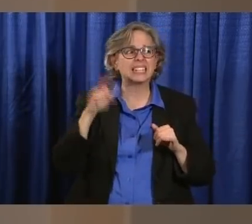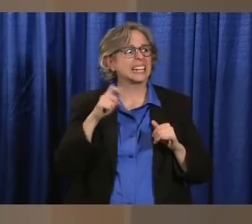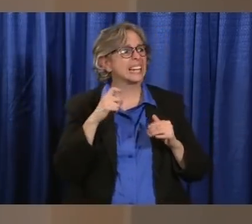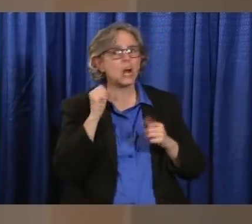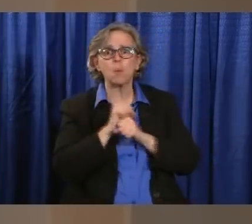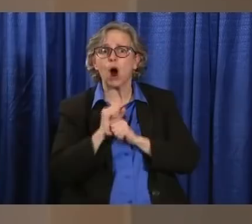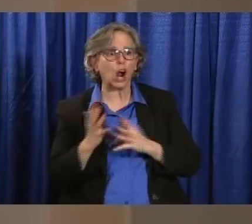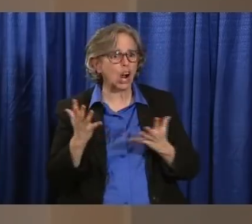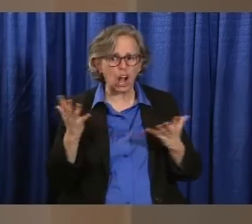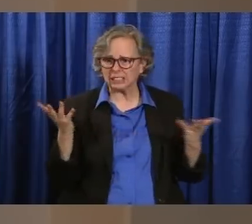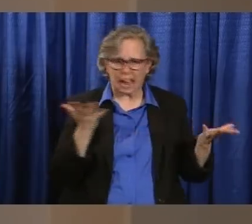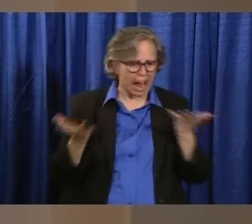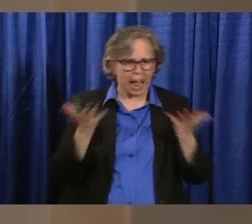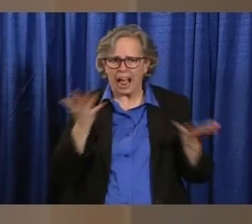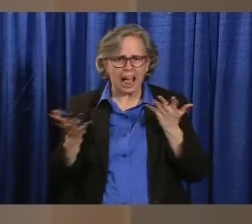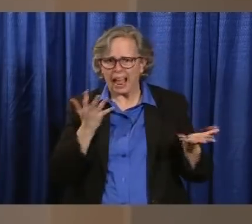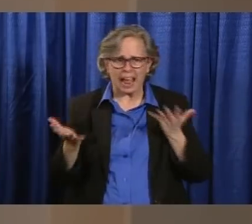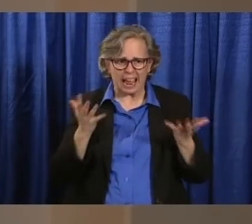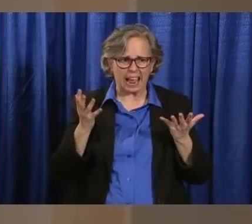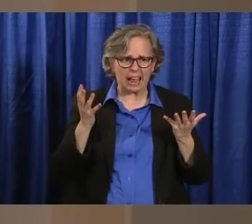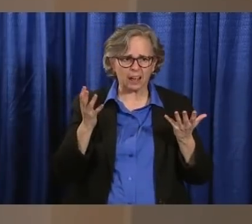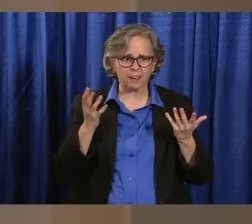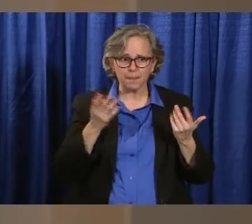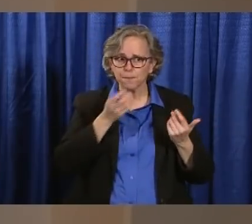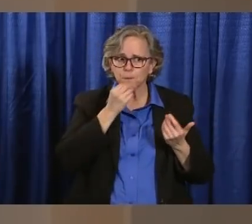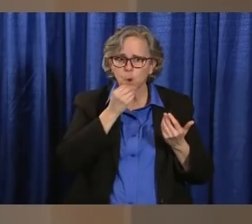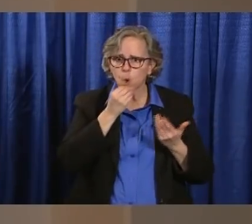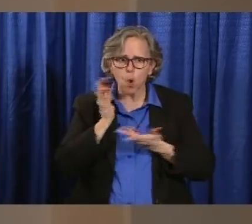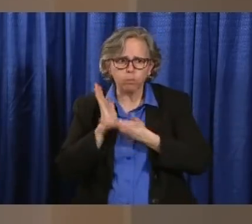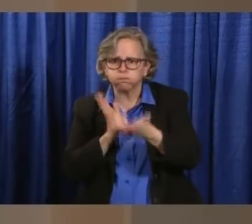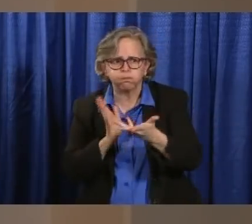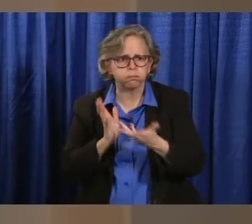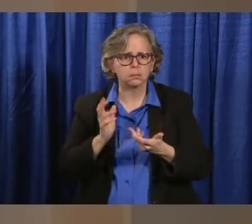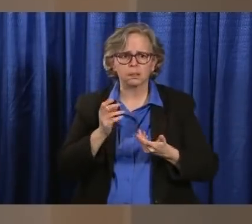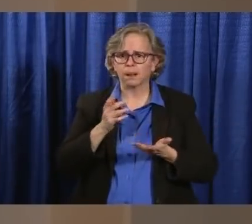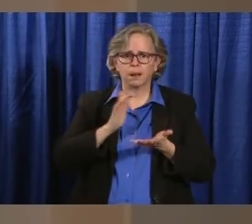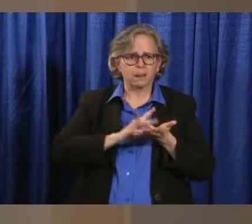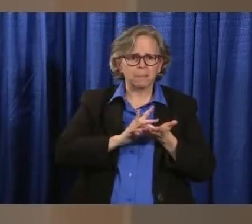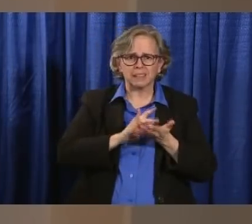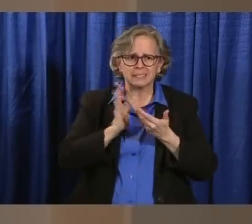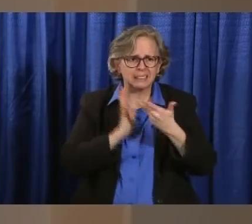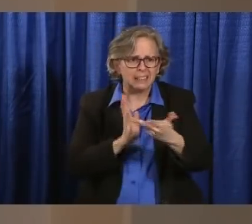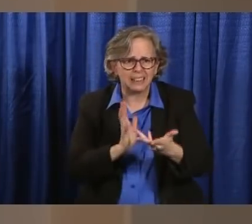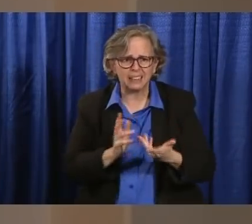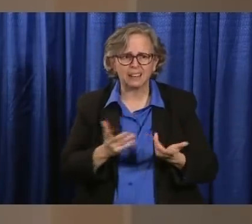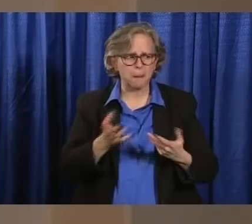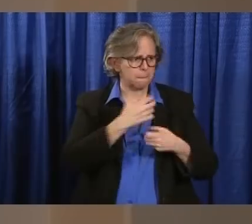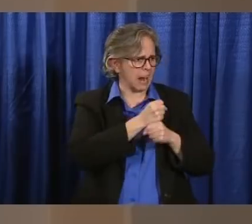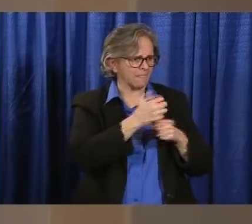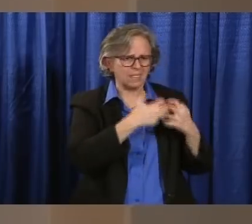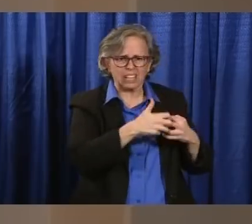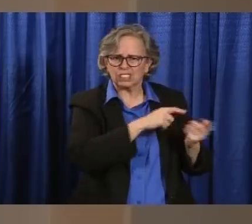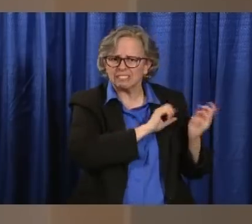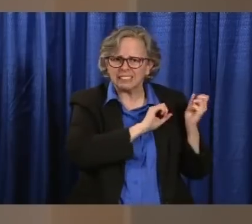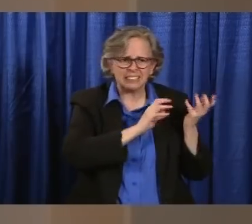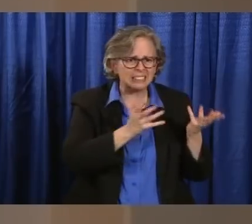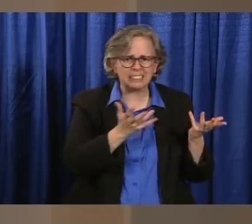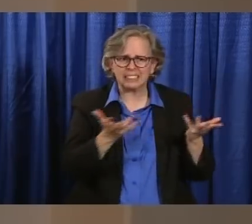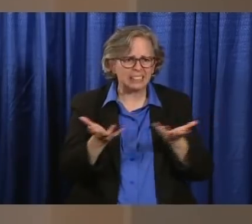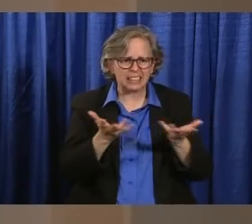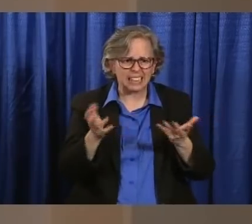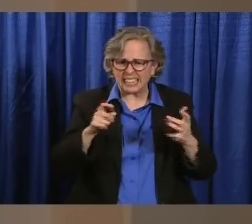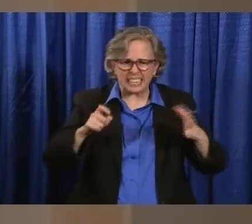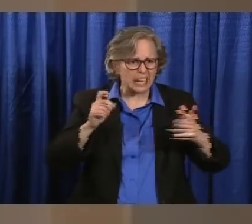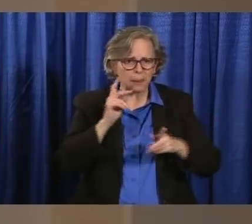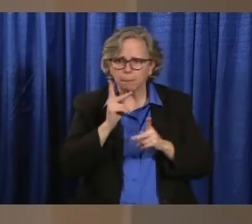system, pharmacy, even in manufacturing. They're making a lot of these important products that the governor